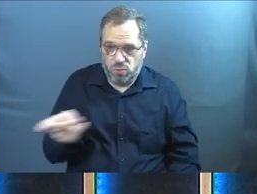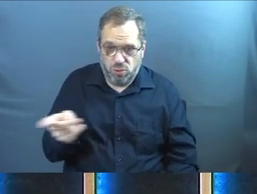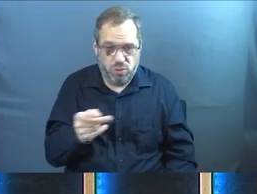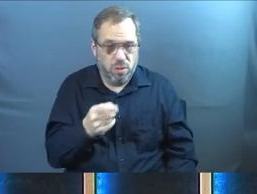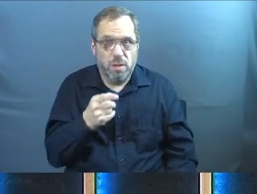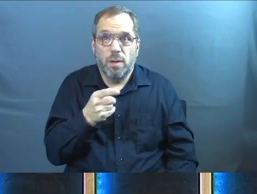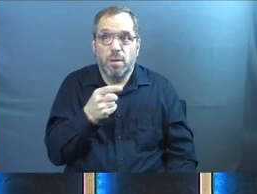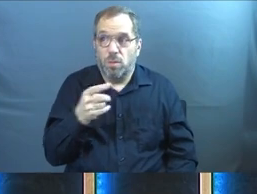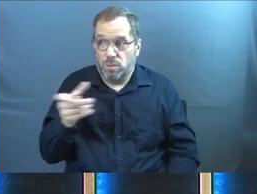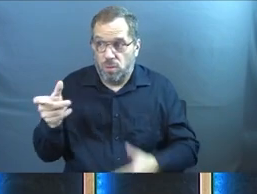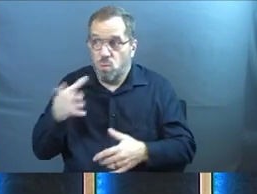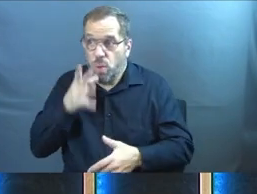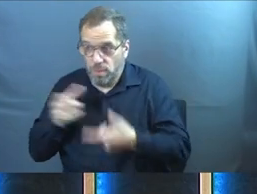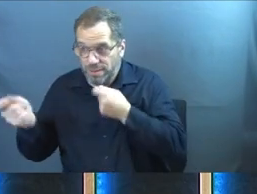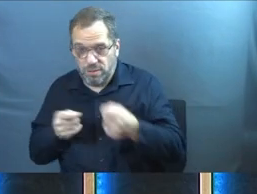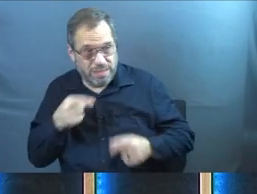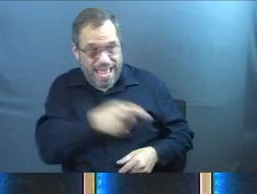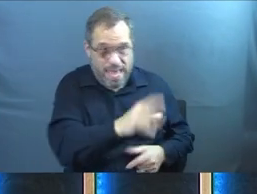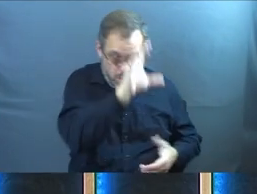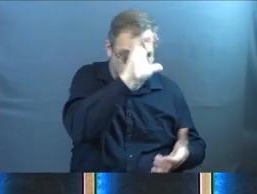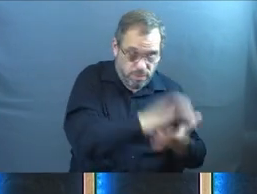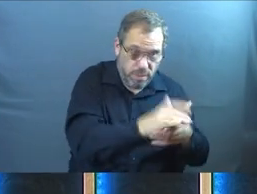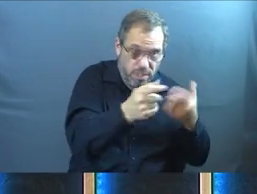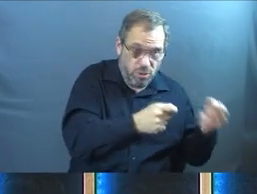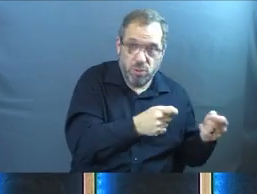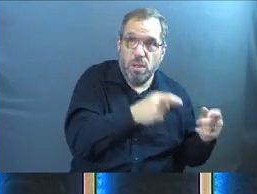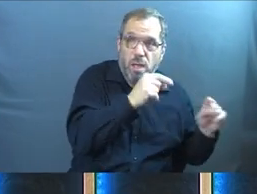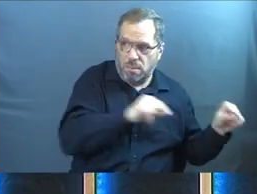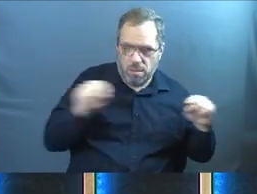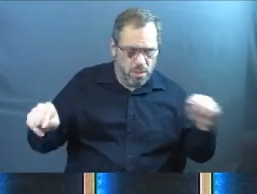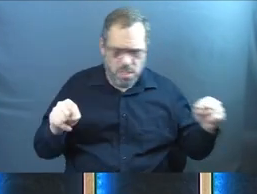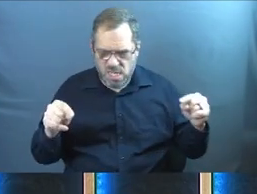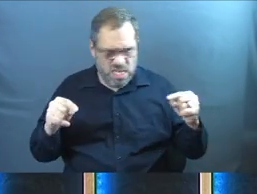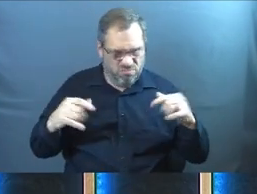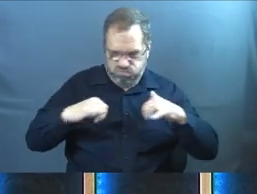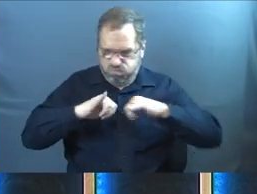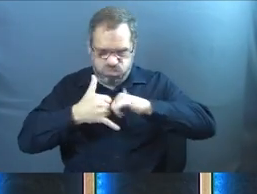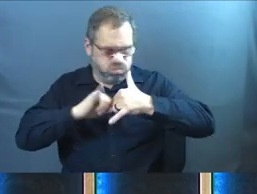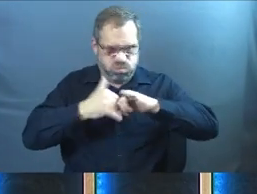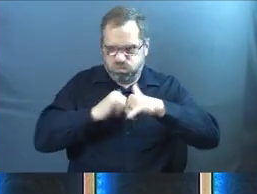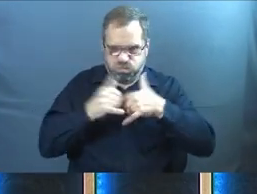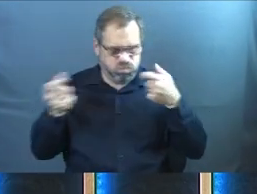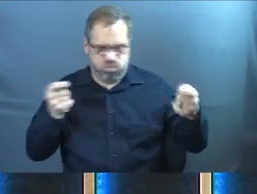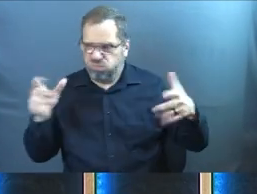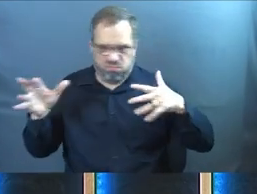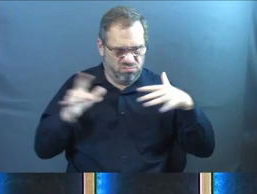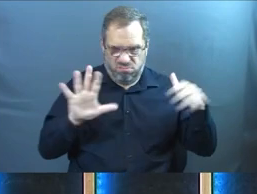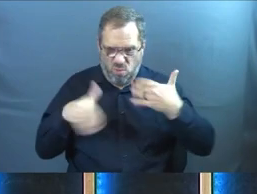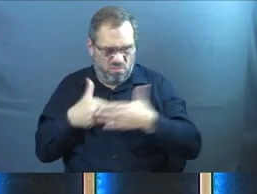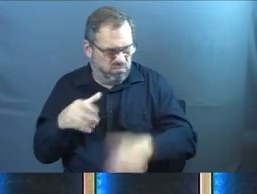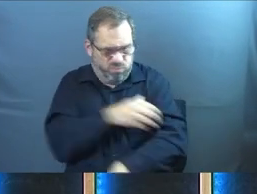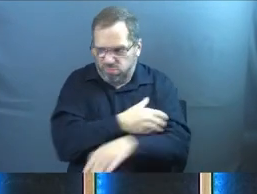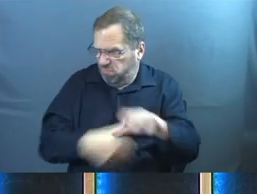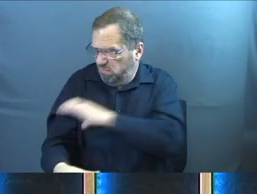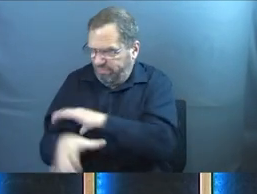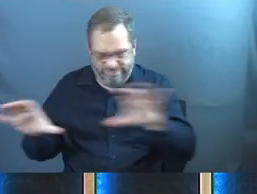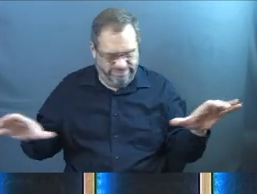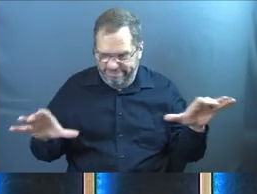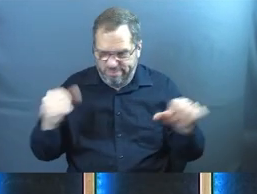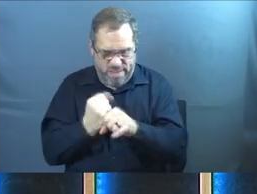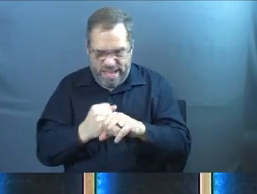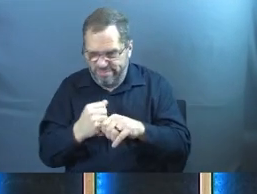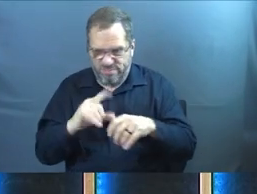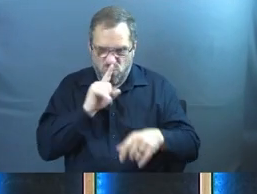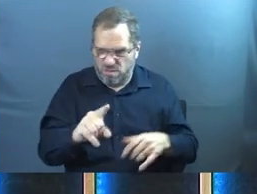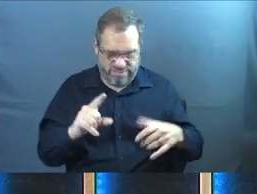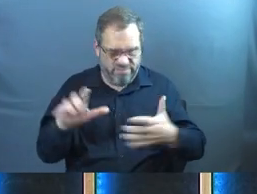be in charge as the woman, and he's really going to want to be in charge as the man. And both of you guys are going to be fighting for control, and all this power dynamic stuff is going to make